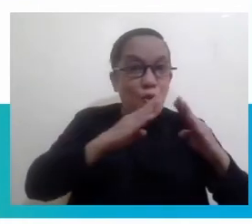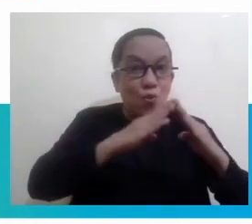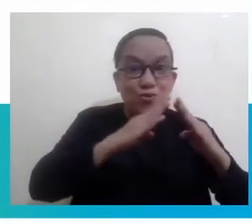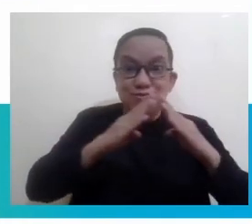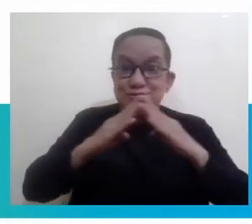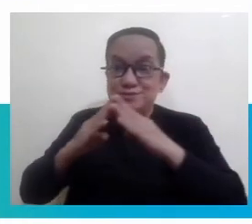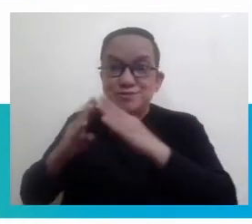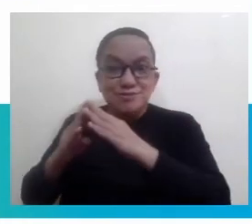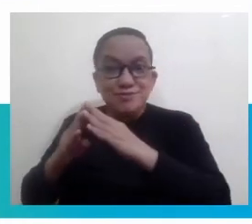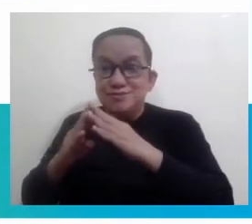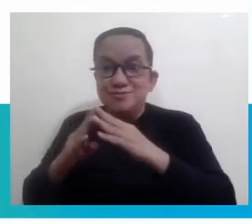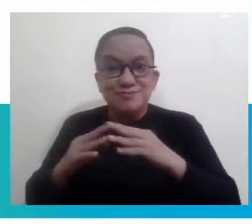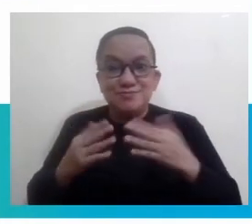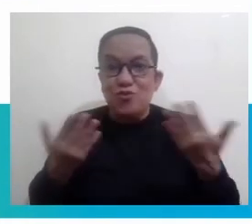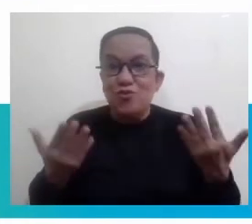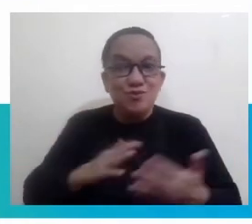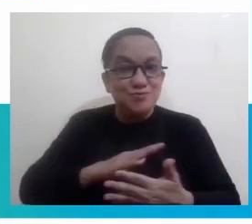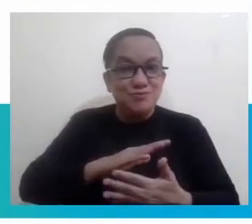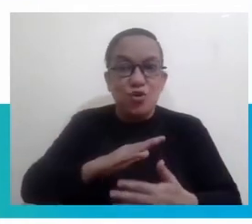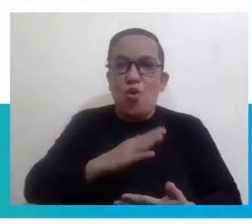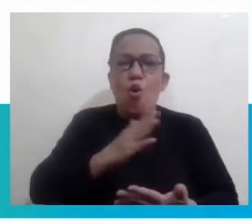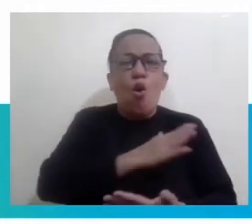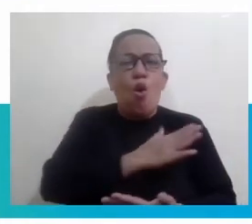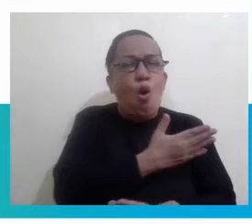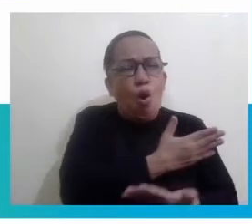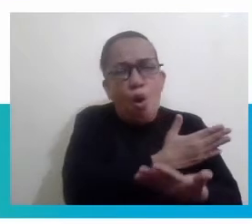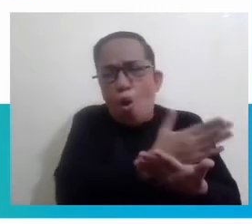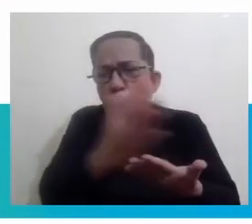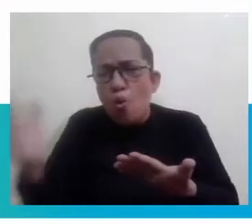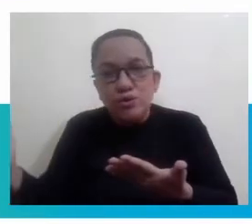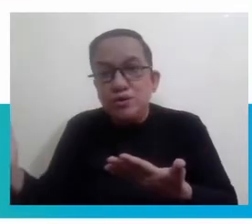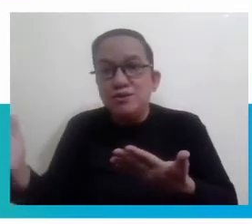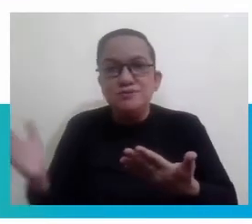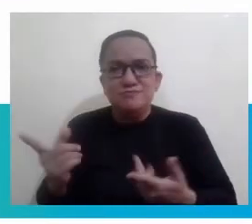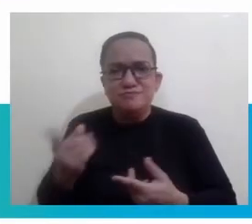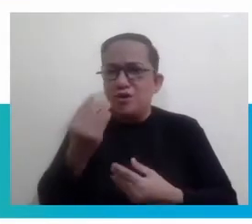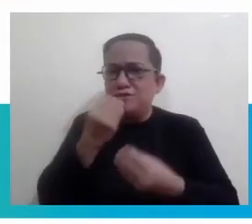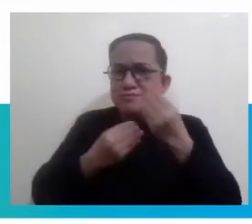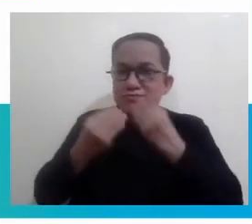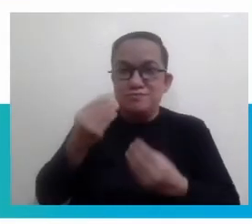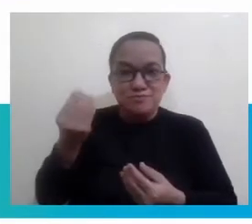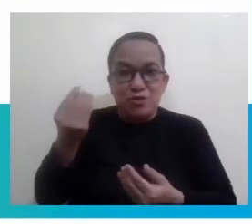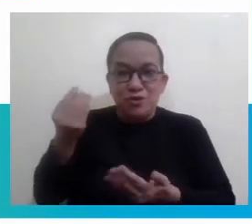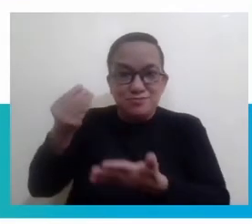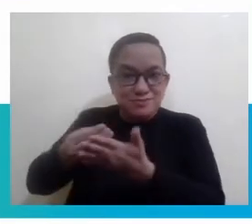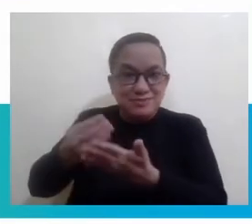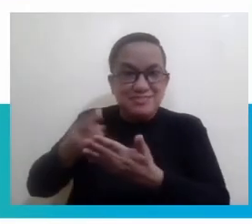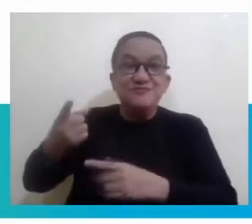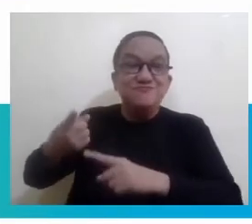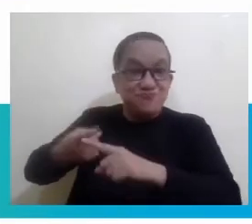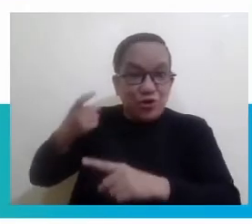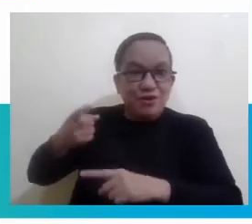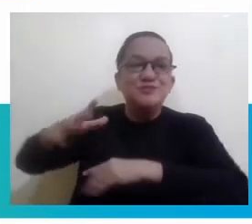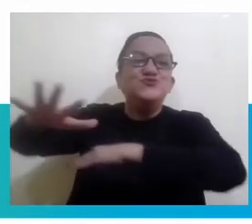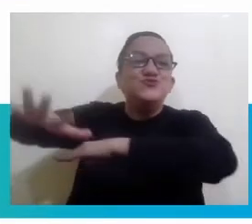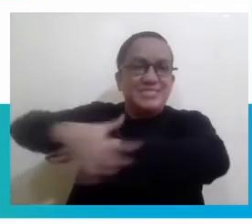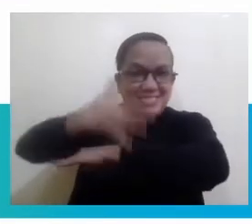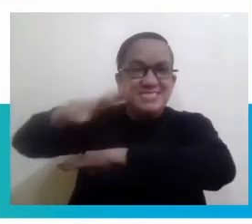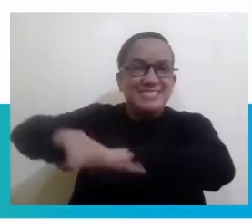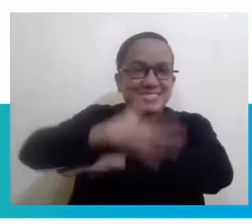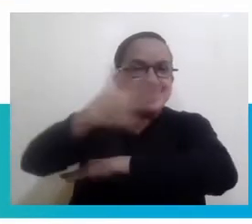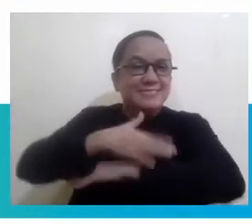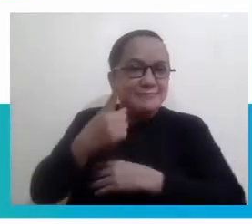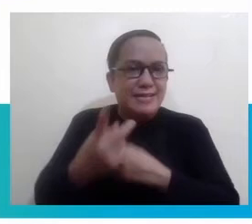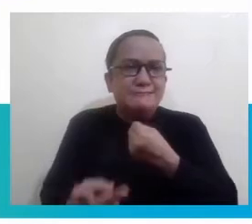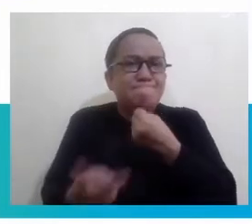marine resources for their income as well as for their food. And for the second point here is that increase